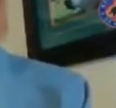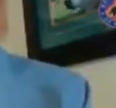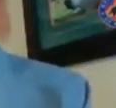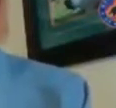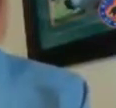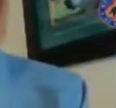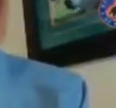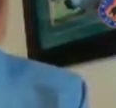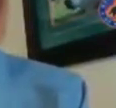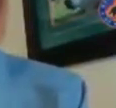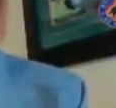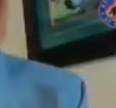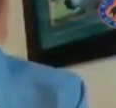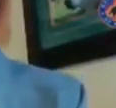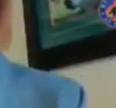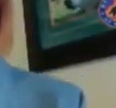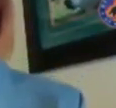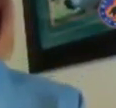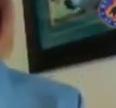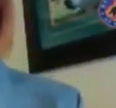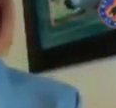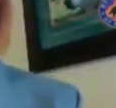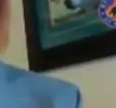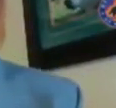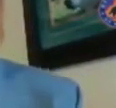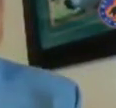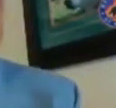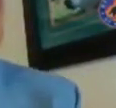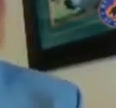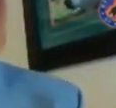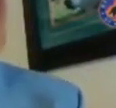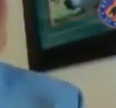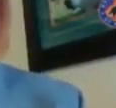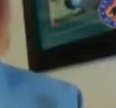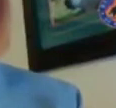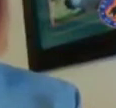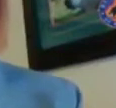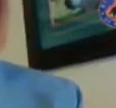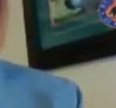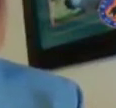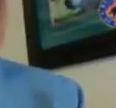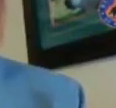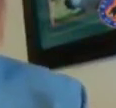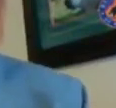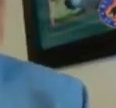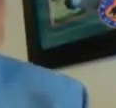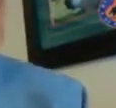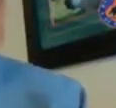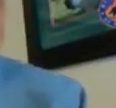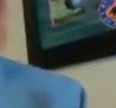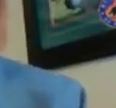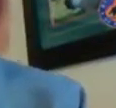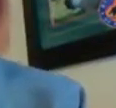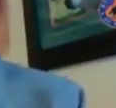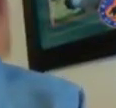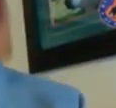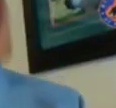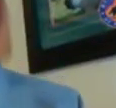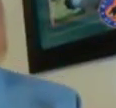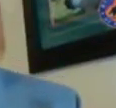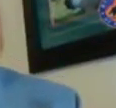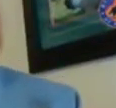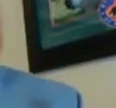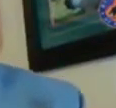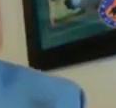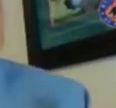the last few years to be able to participate on the coexistence panel that Sedona Wolf Week has hosted. And I